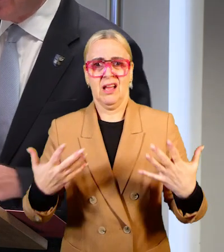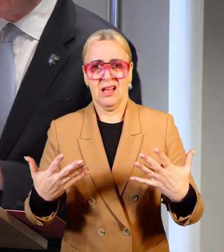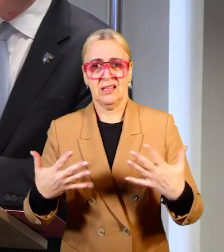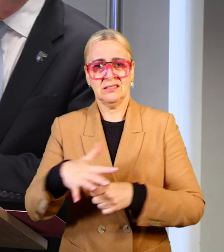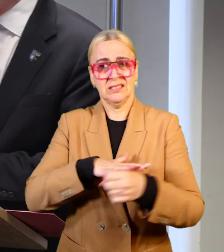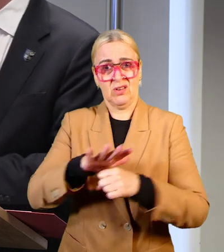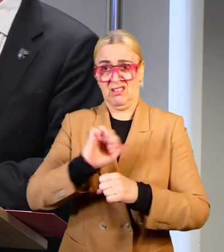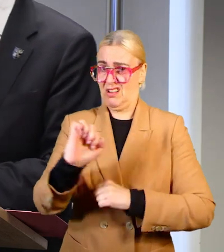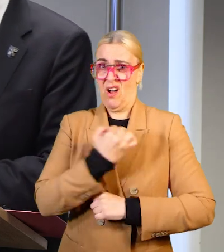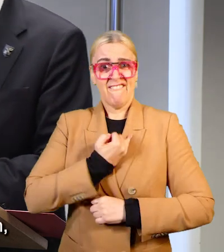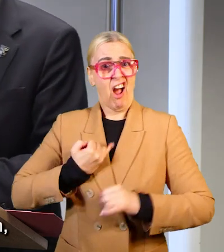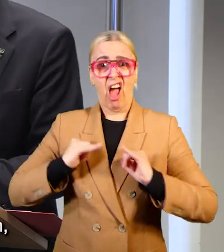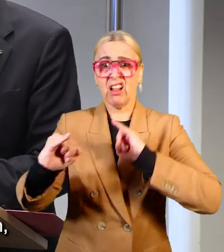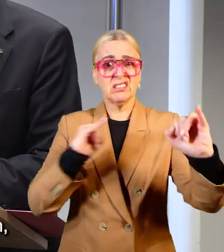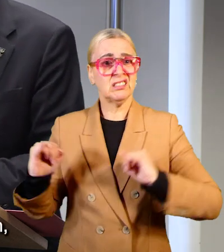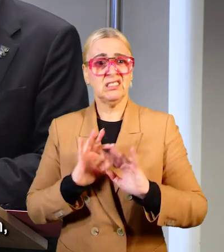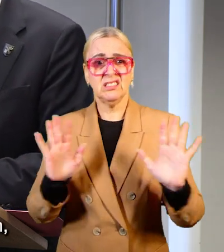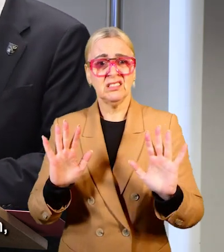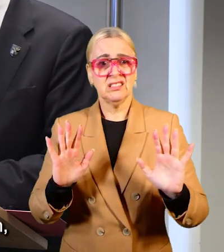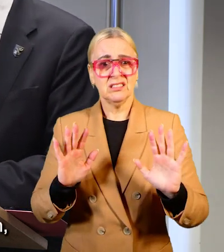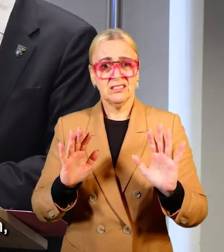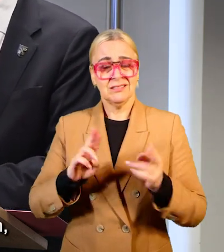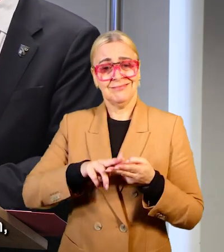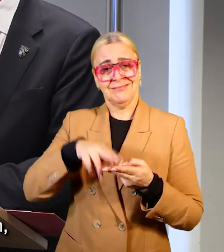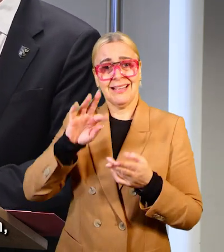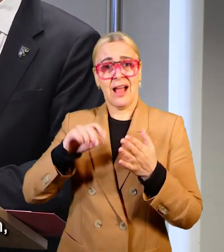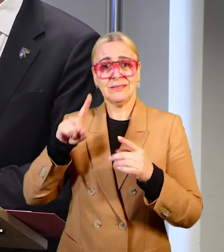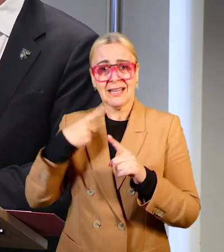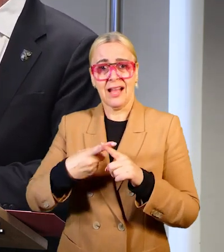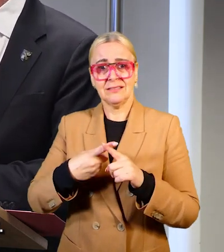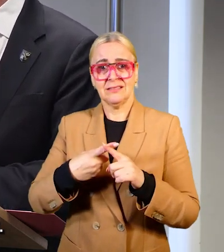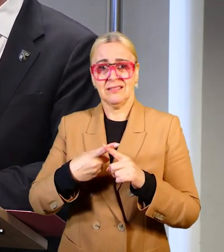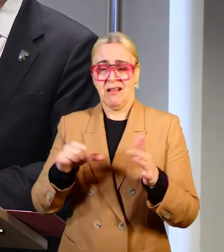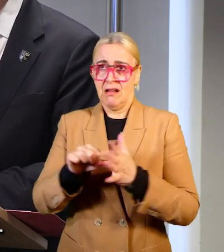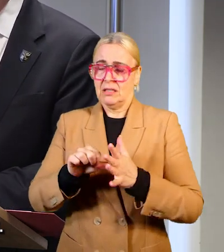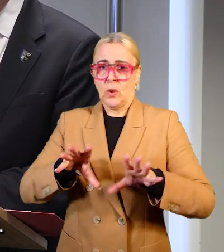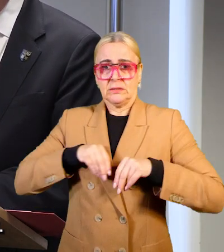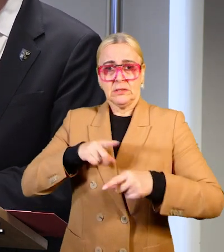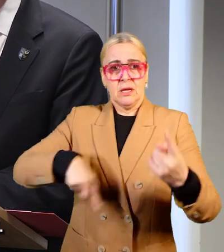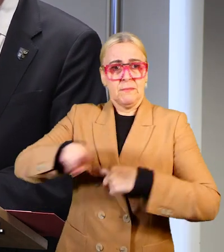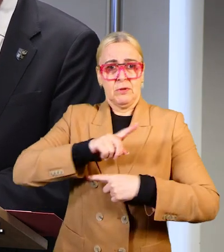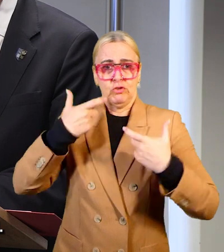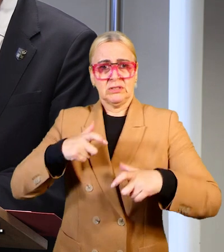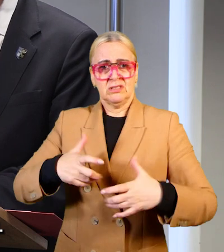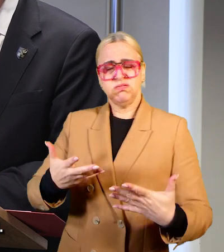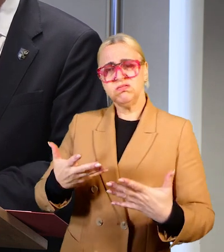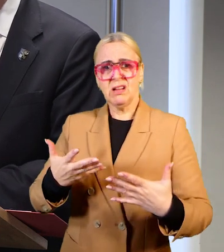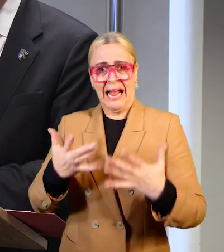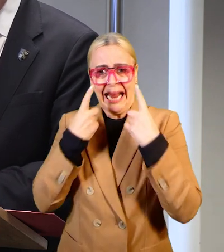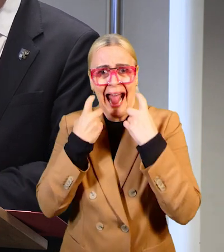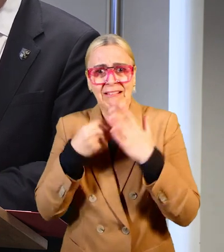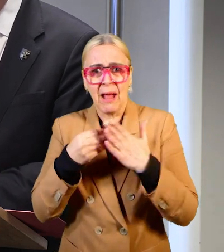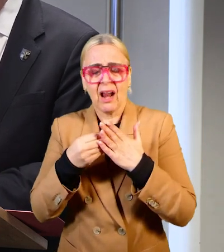the understanding of residents of the situation we find ourselves in, indeed one not of our own making.